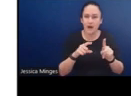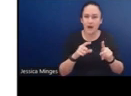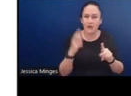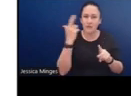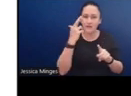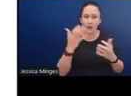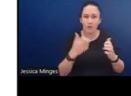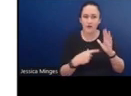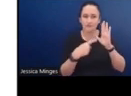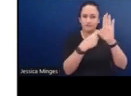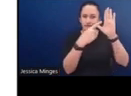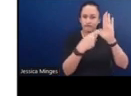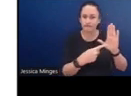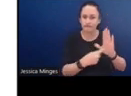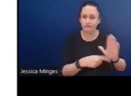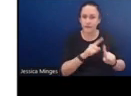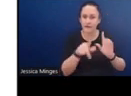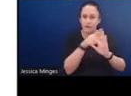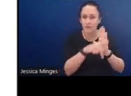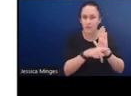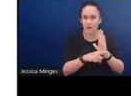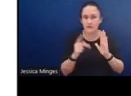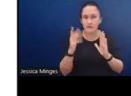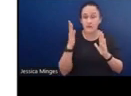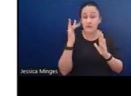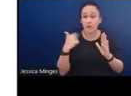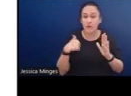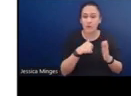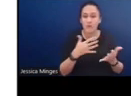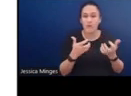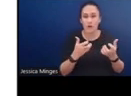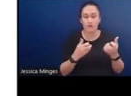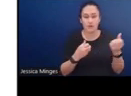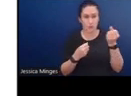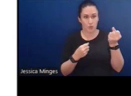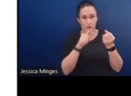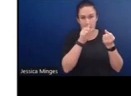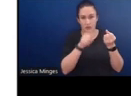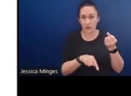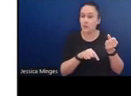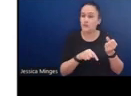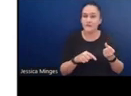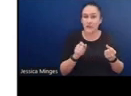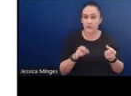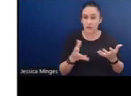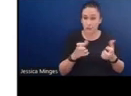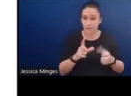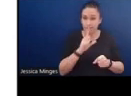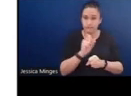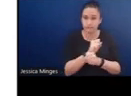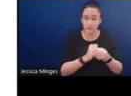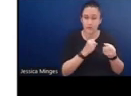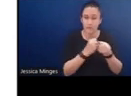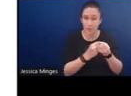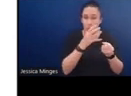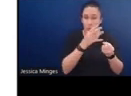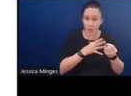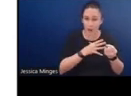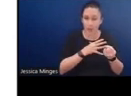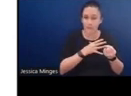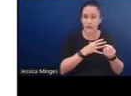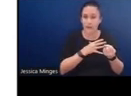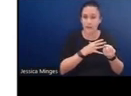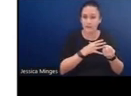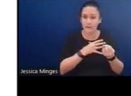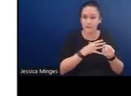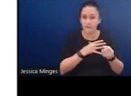lot of these other policies is because we want to hold on to these if we want to really support women to